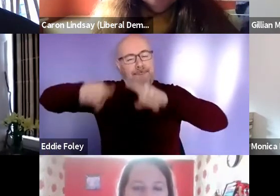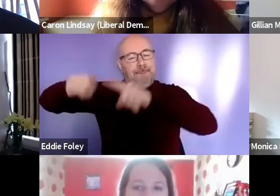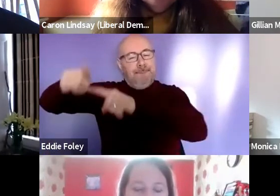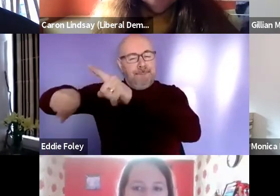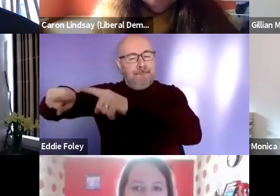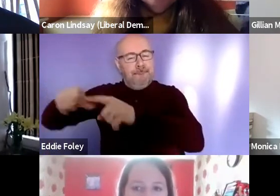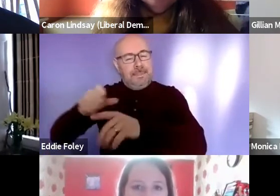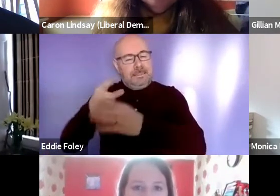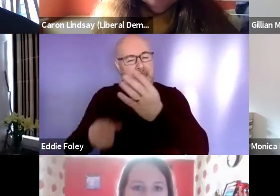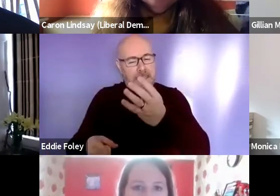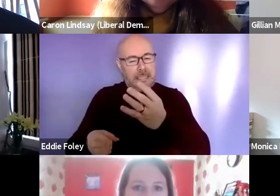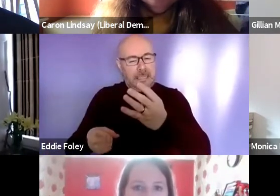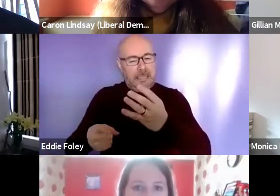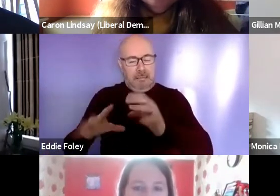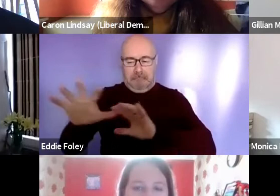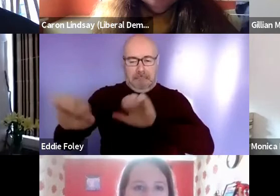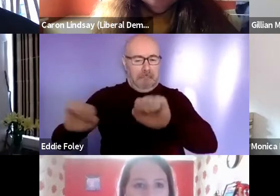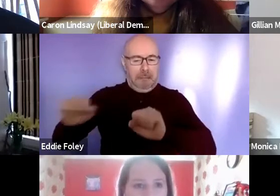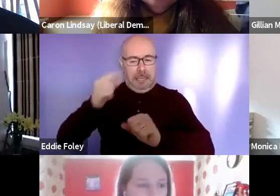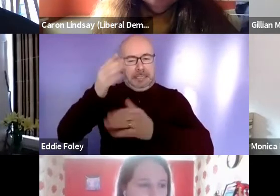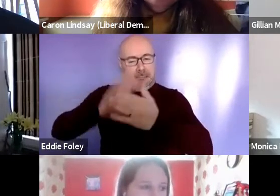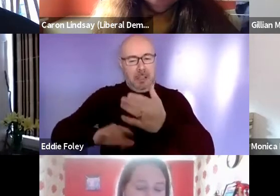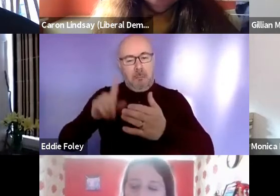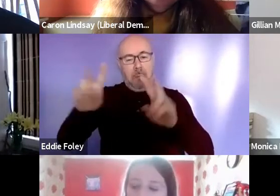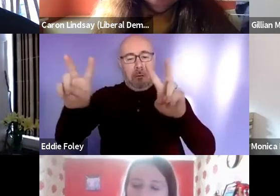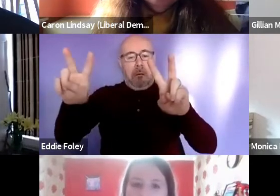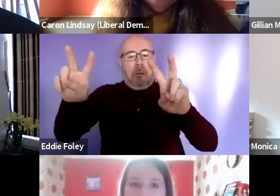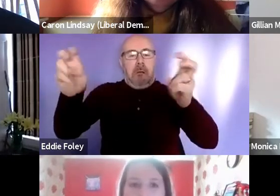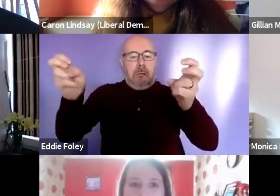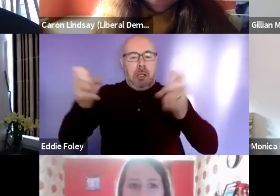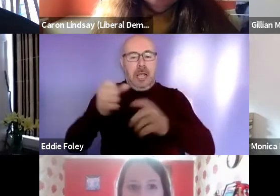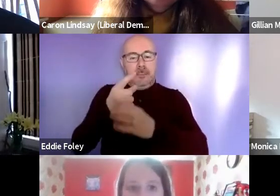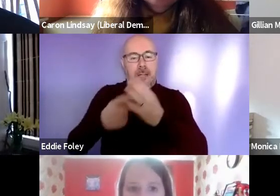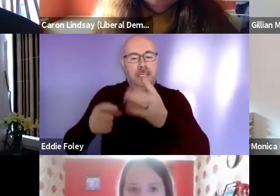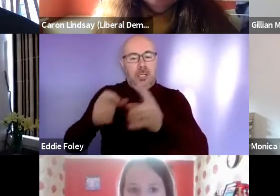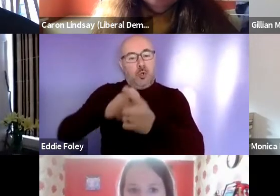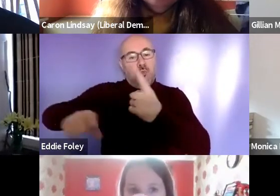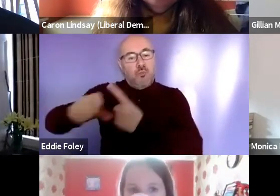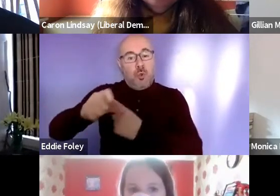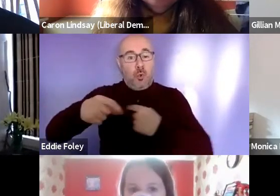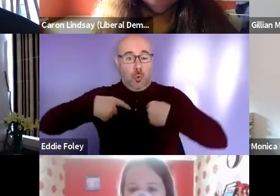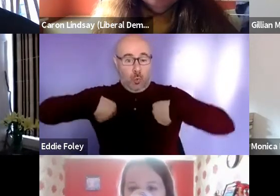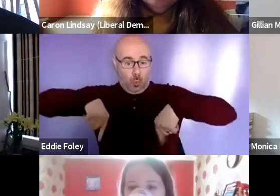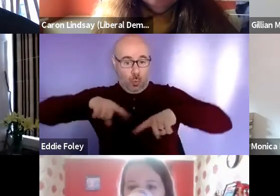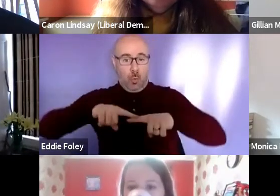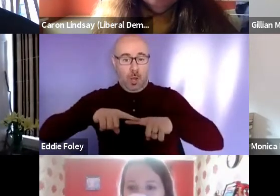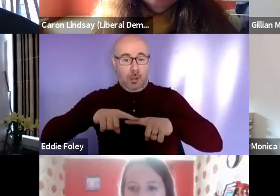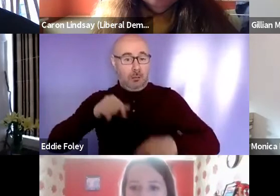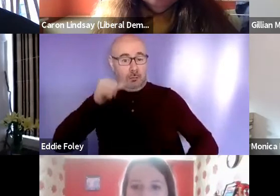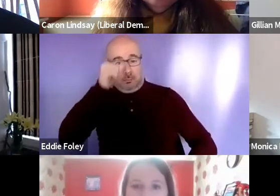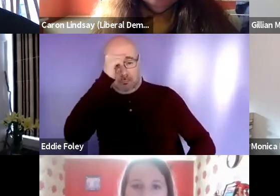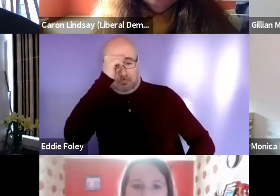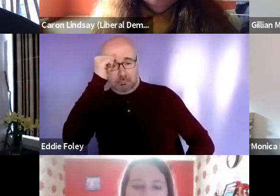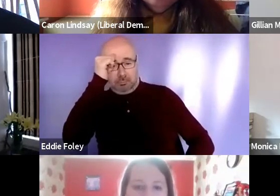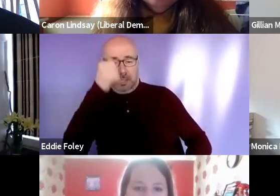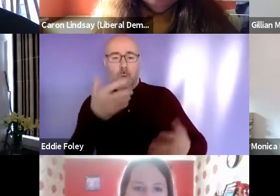experience. But I think the disability community need to be wise in how we use our money. And if there are people who aren't willing to change,